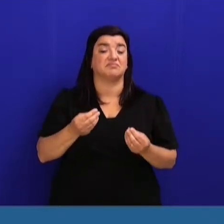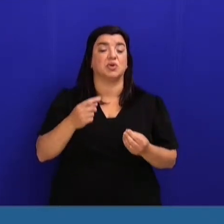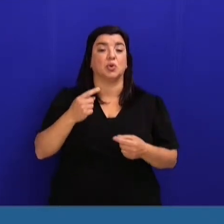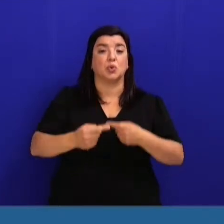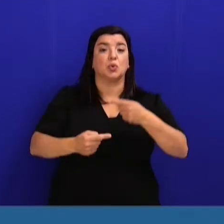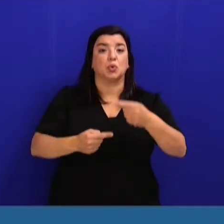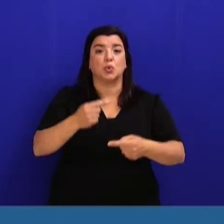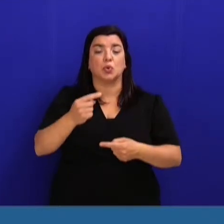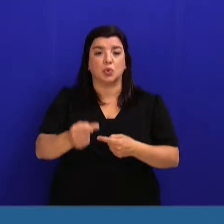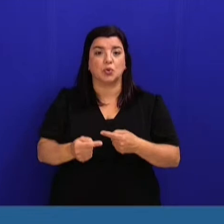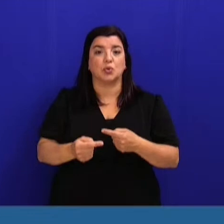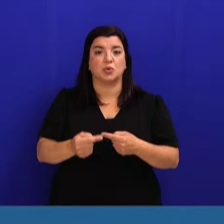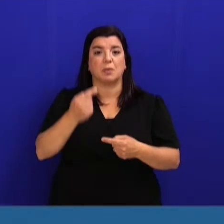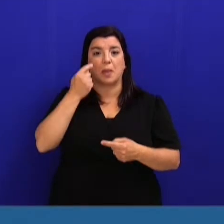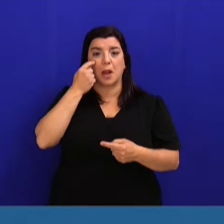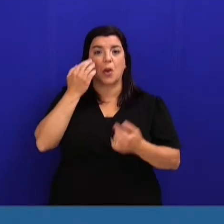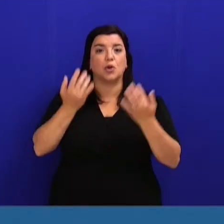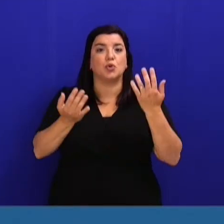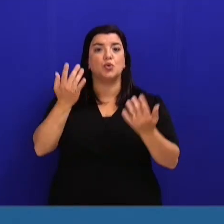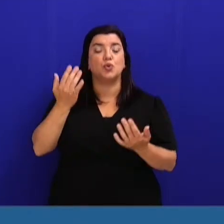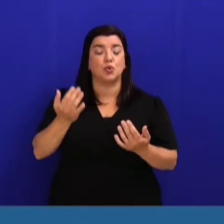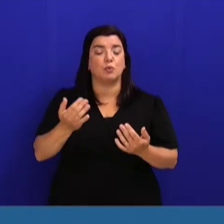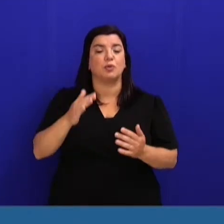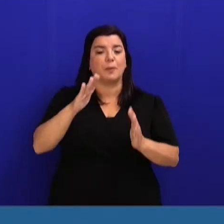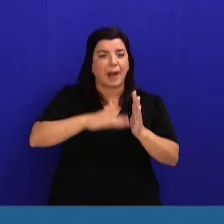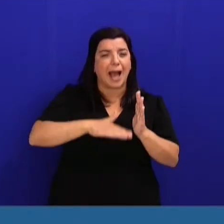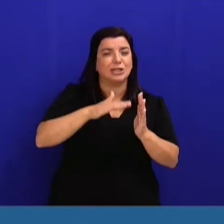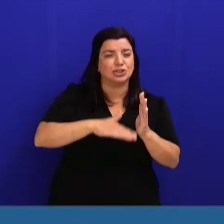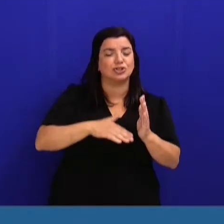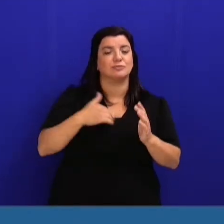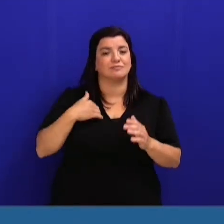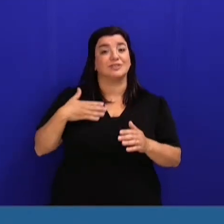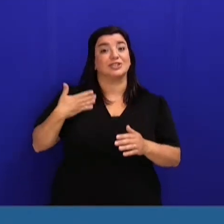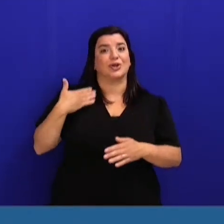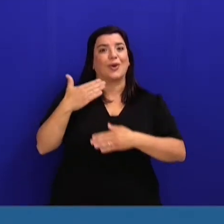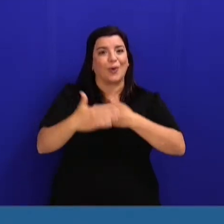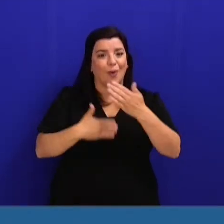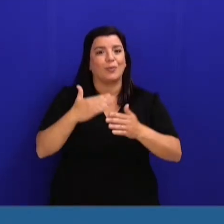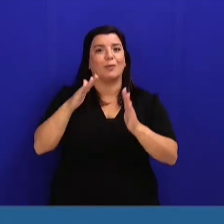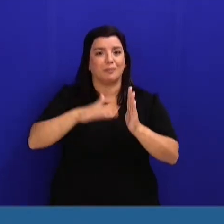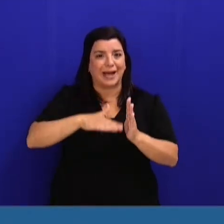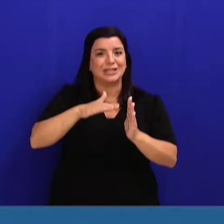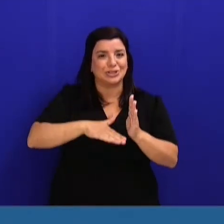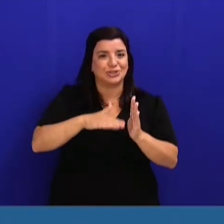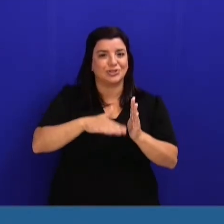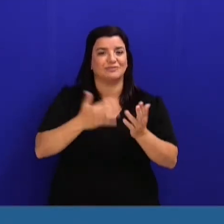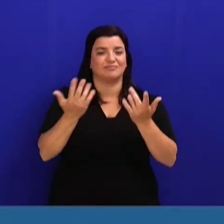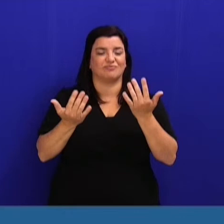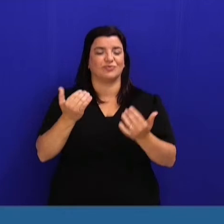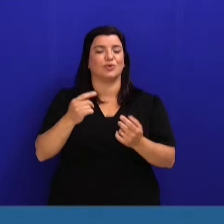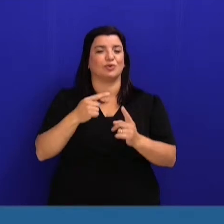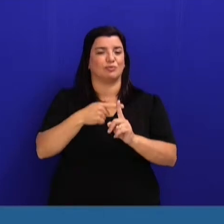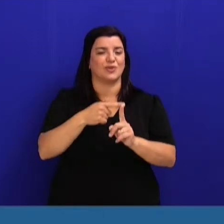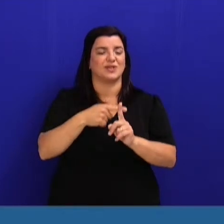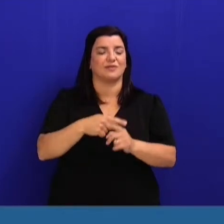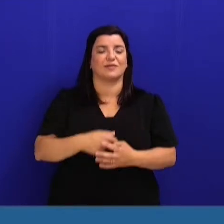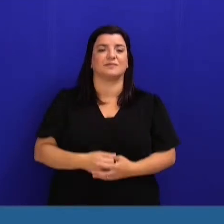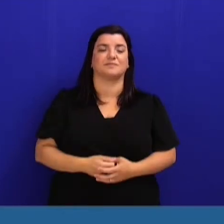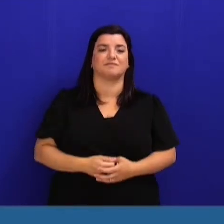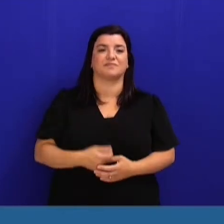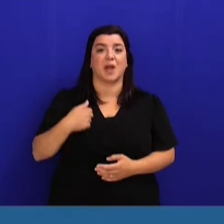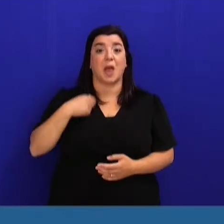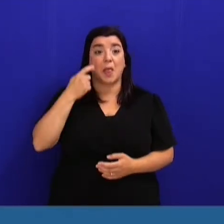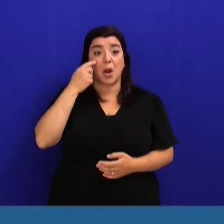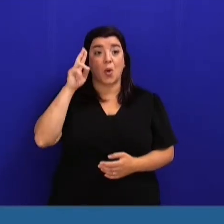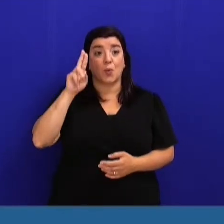naraw każijiet li jkunu baxxi u rridu nibqgħu sejrin hekk ukoll. Bħalma rajna wkoll f'din il-waves issa aħna